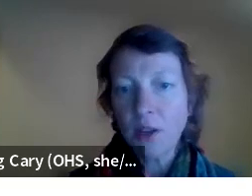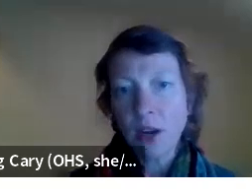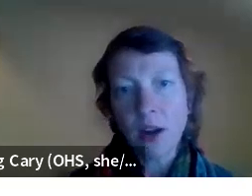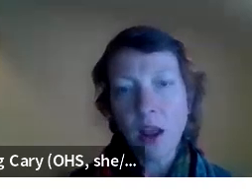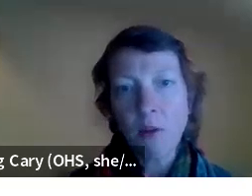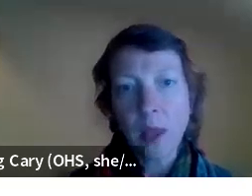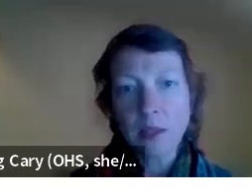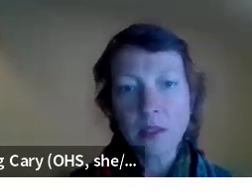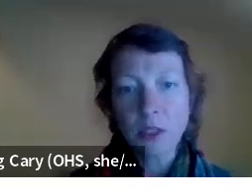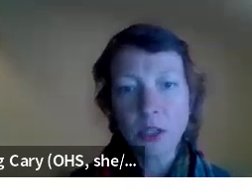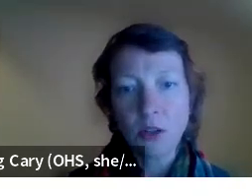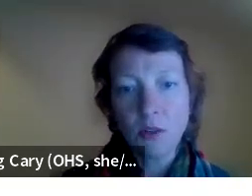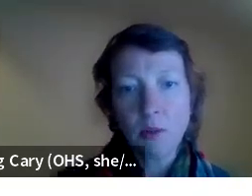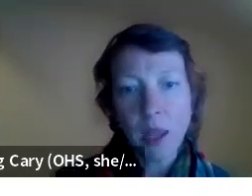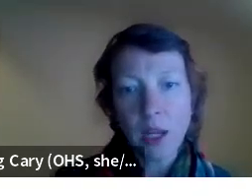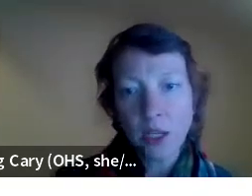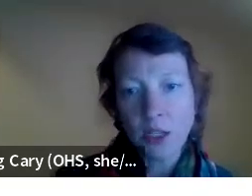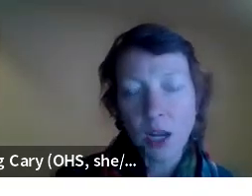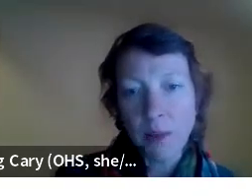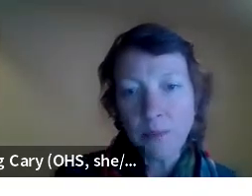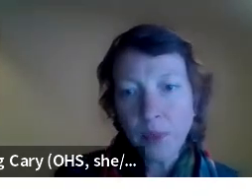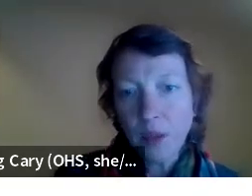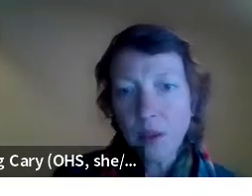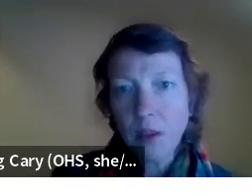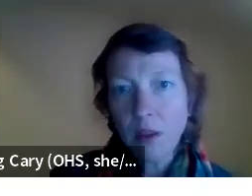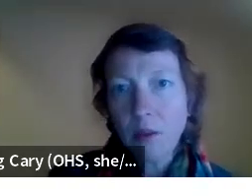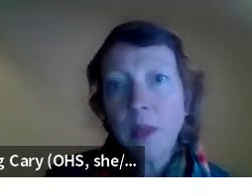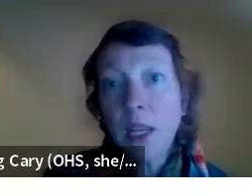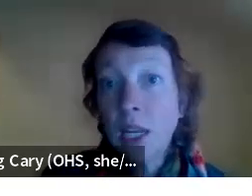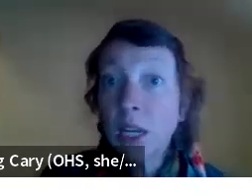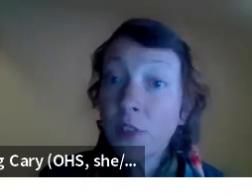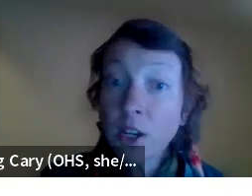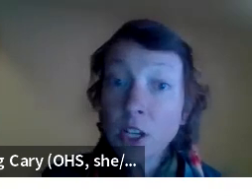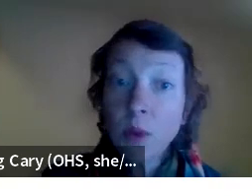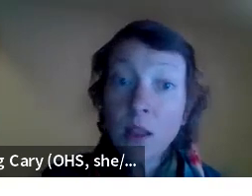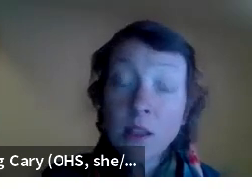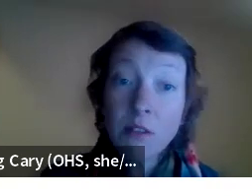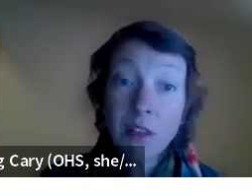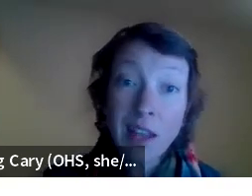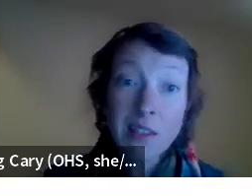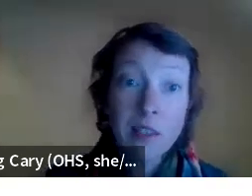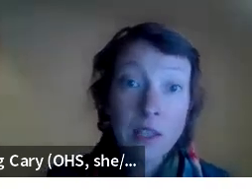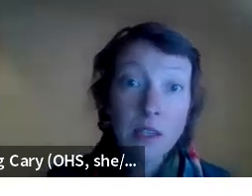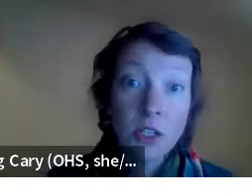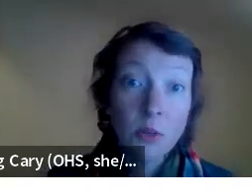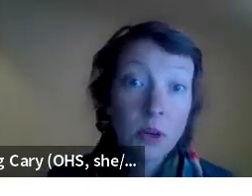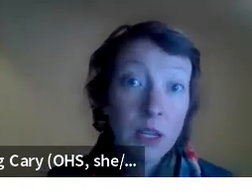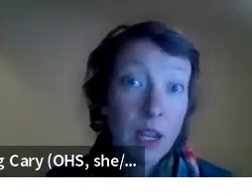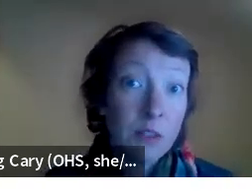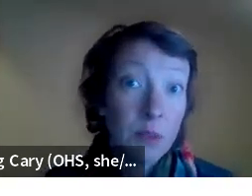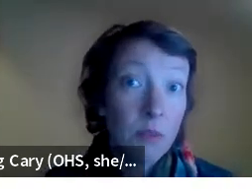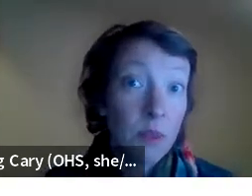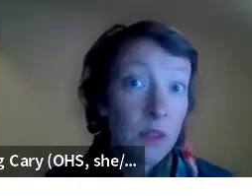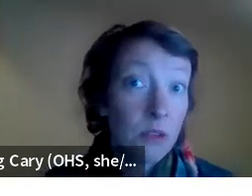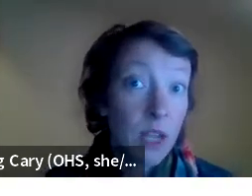trying to figure out how best to manage mitigating infection while also relaxing the isolation and quarantine